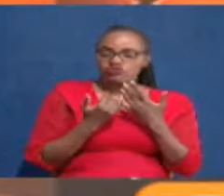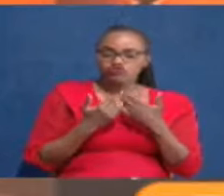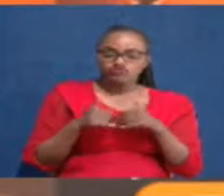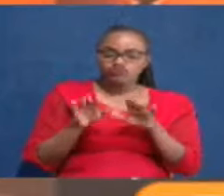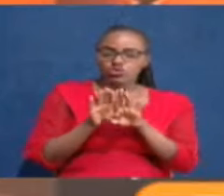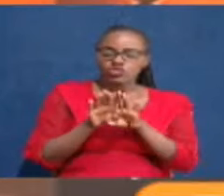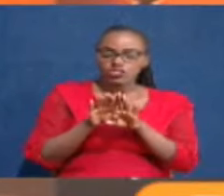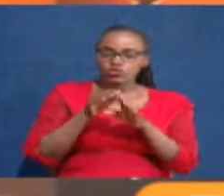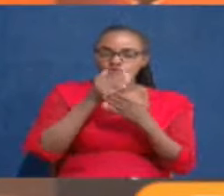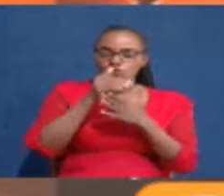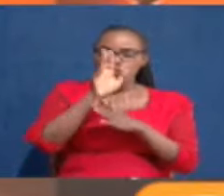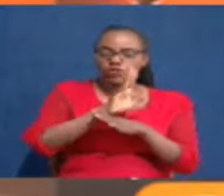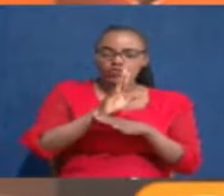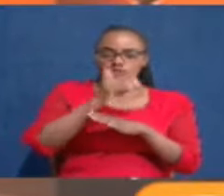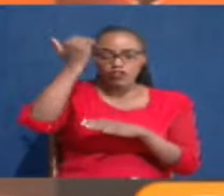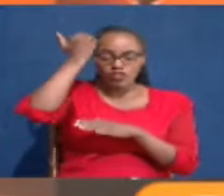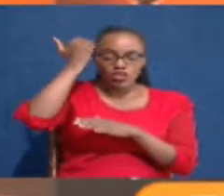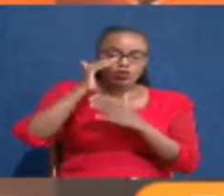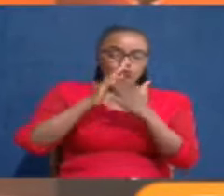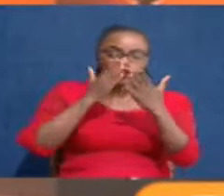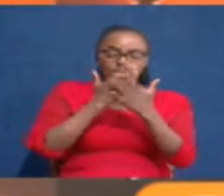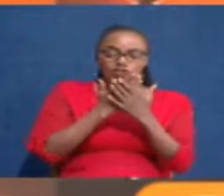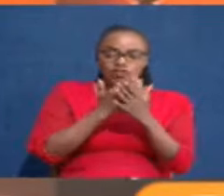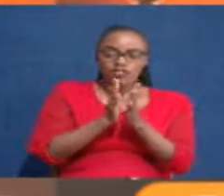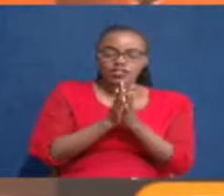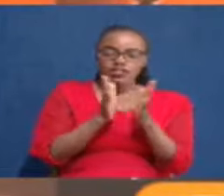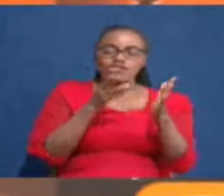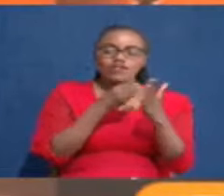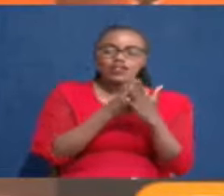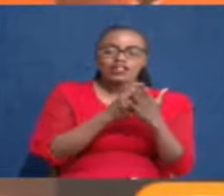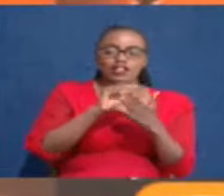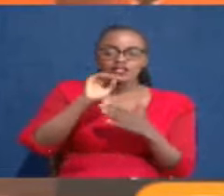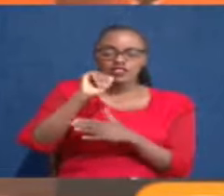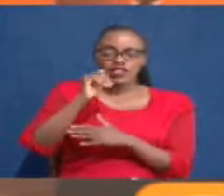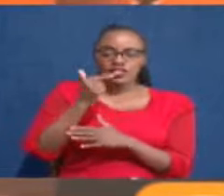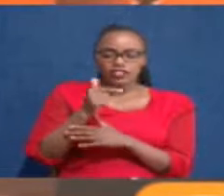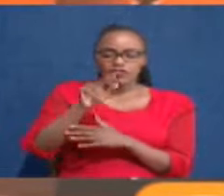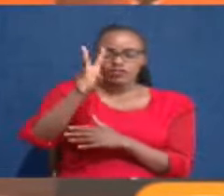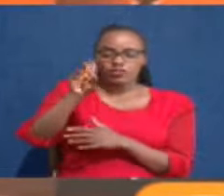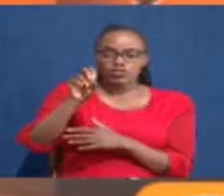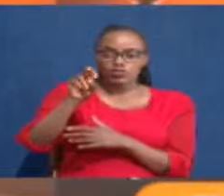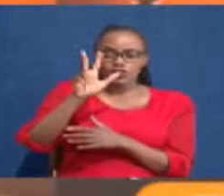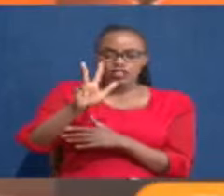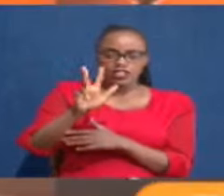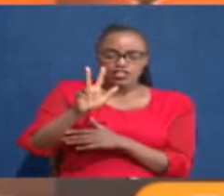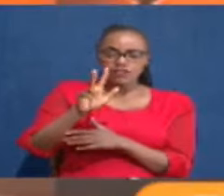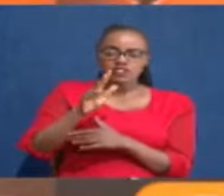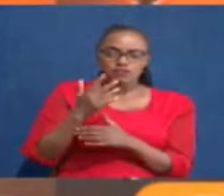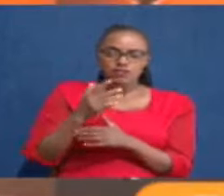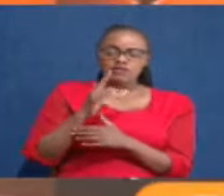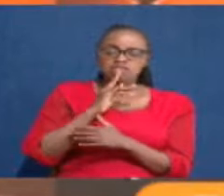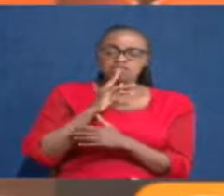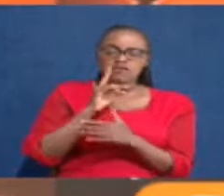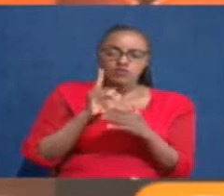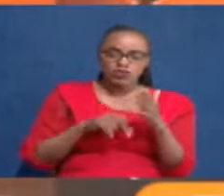When, at the Court of Appeal, the entire Finance Act of 2023 was, say it with me now,